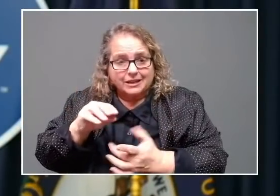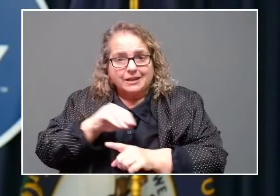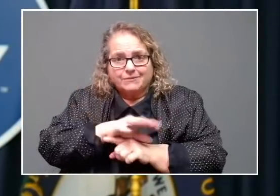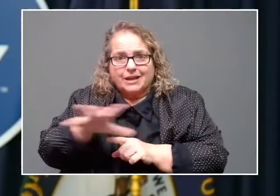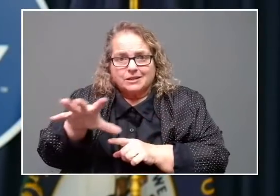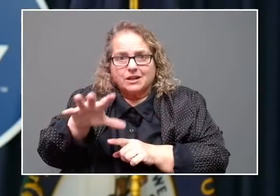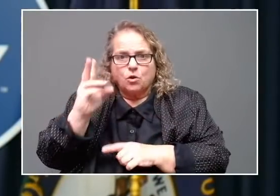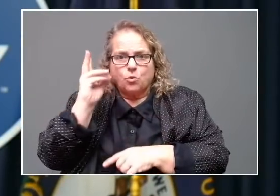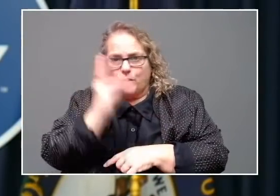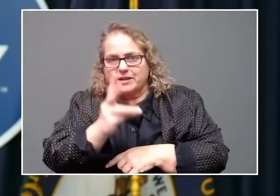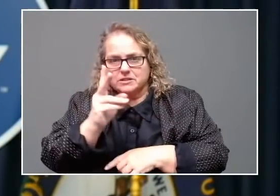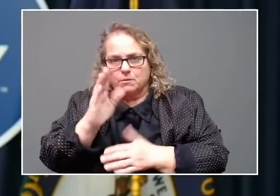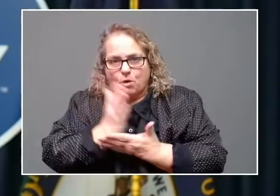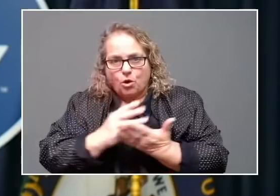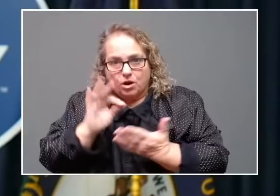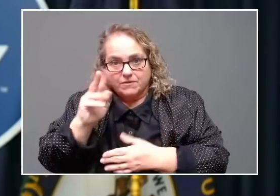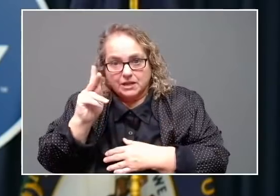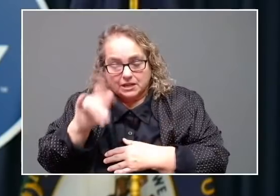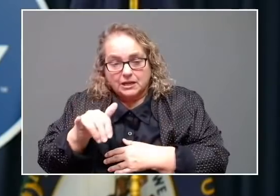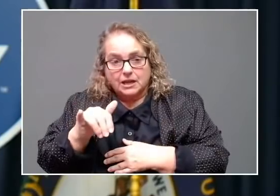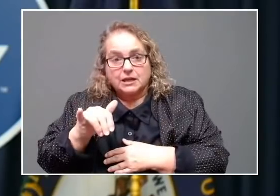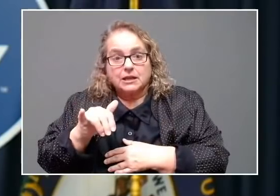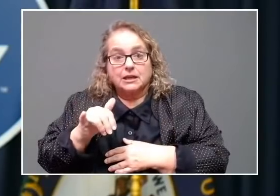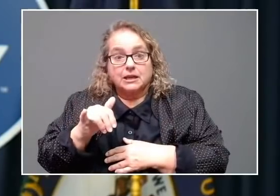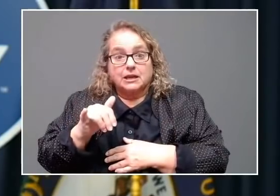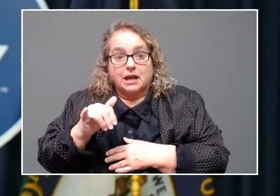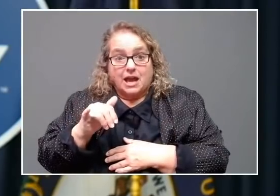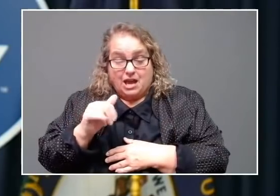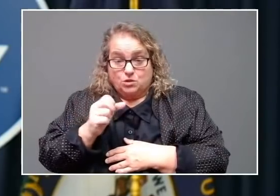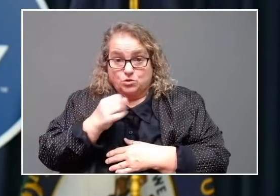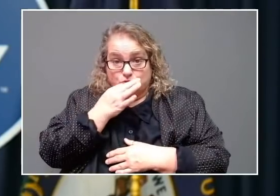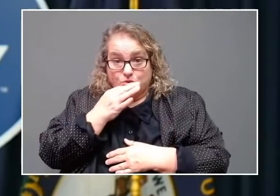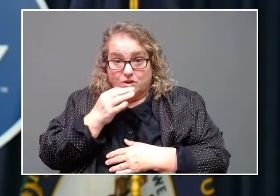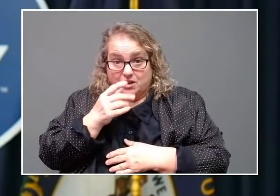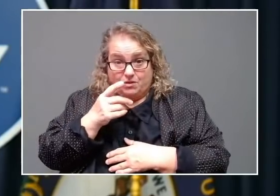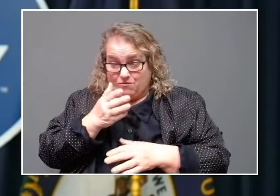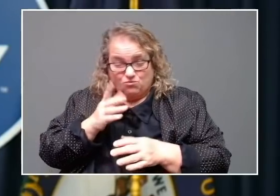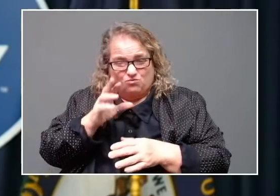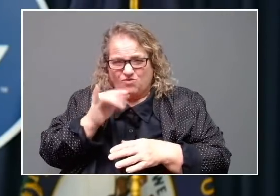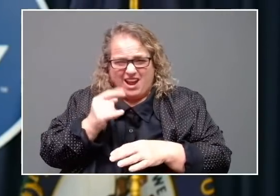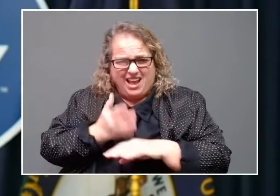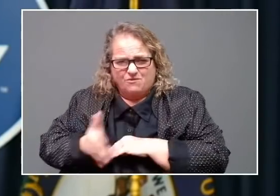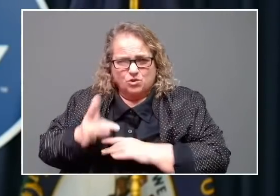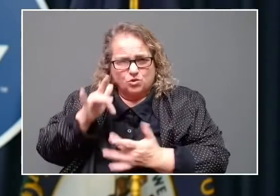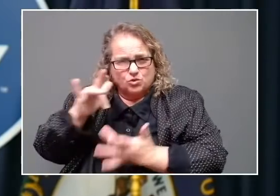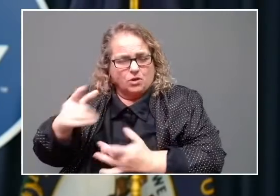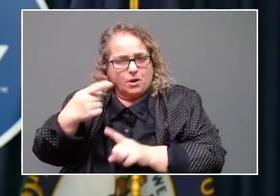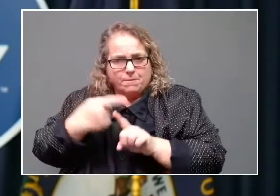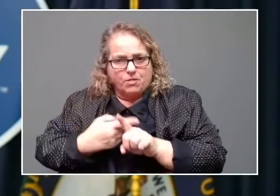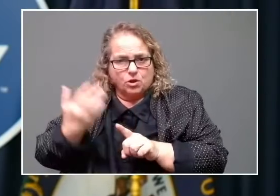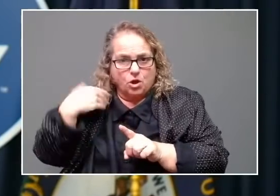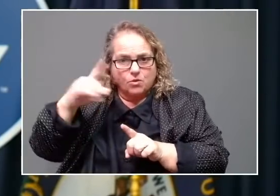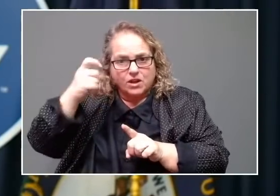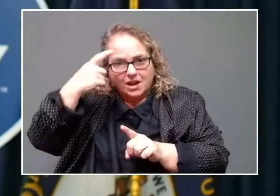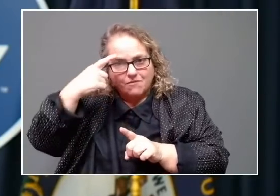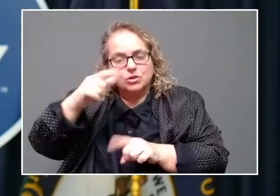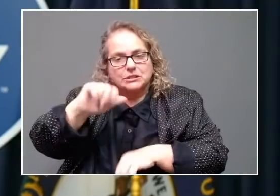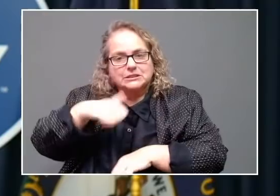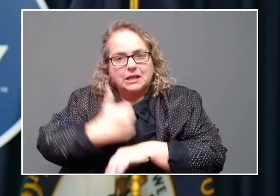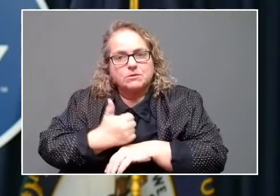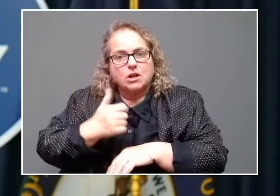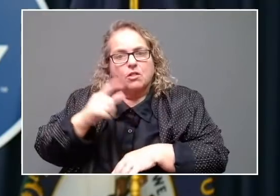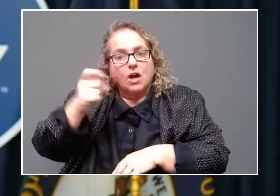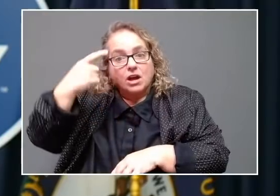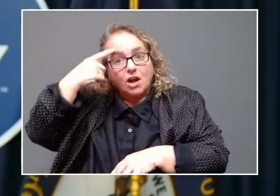of Kentucky, immediately following those tornadoes about a month ago, the governor established the Governor's Agriculture Working